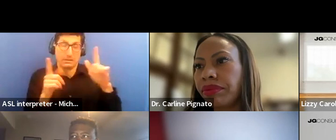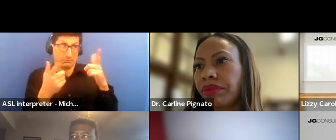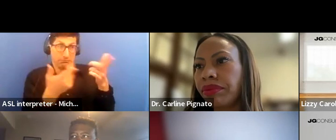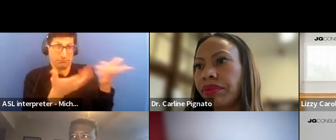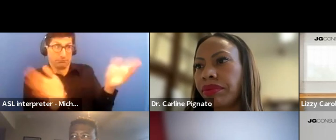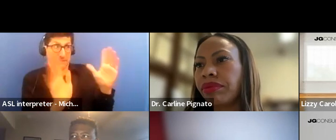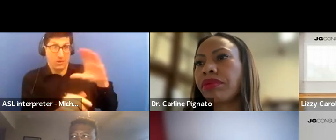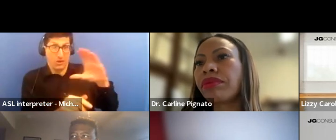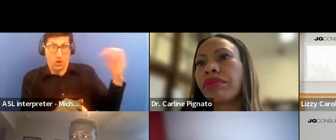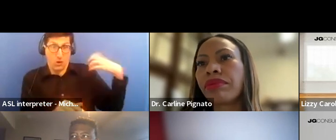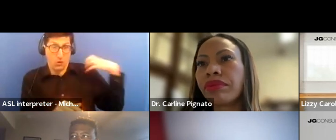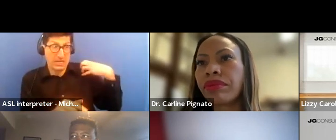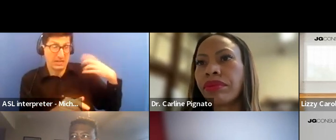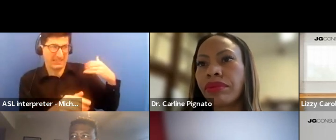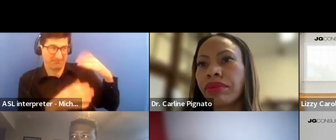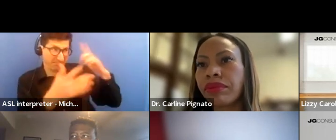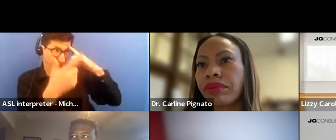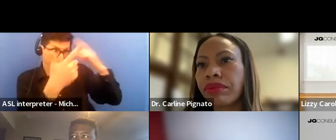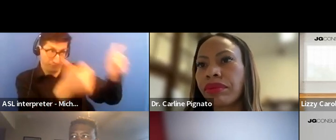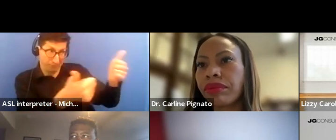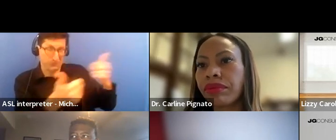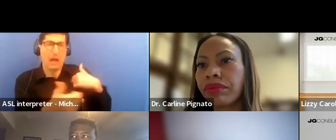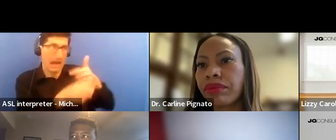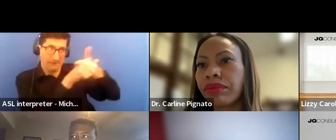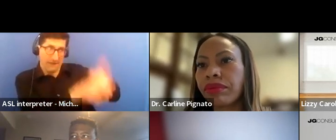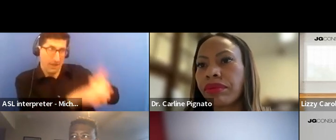the co-chairs. And again, I apologize,